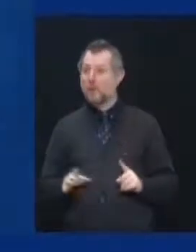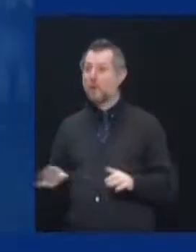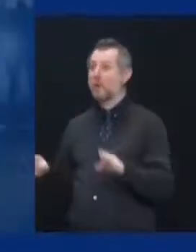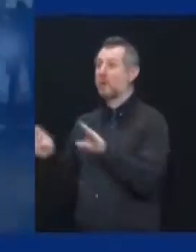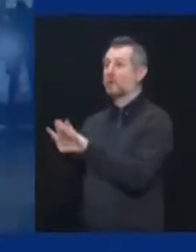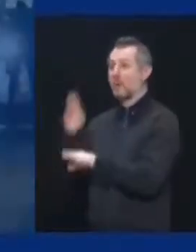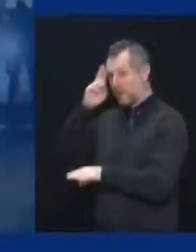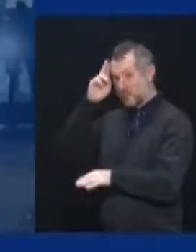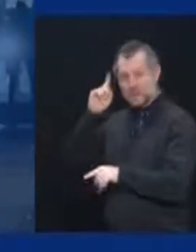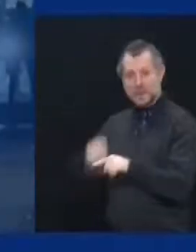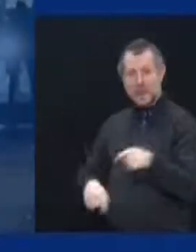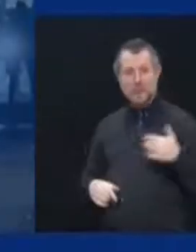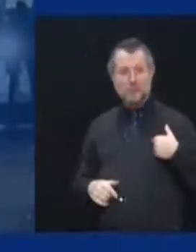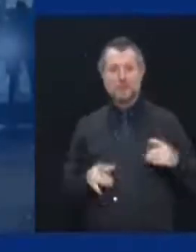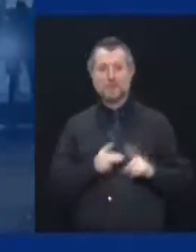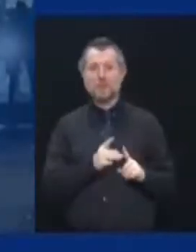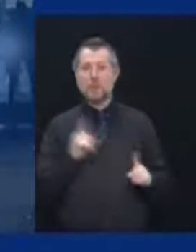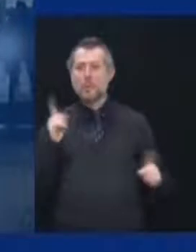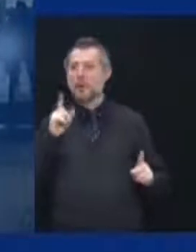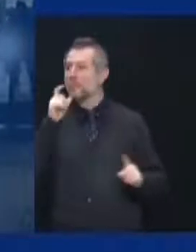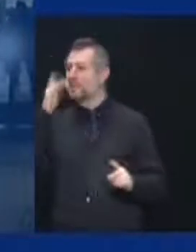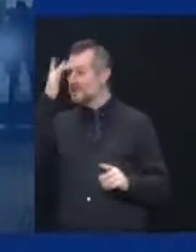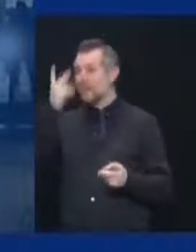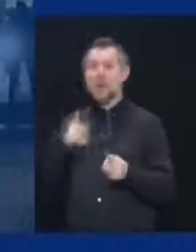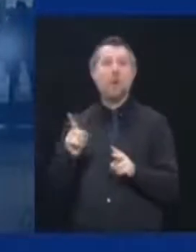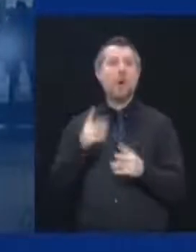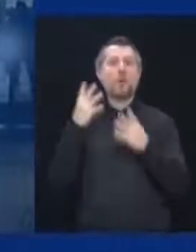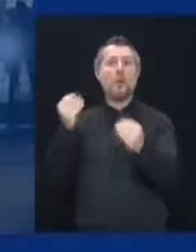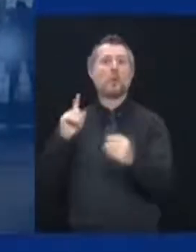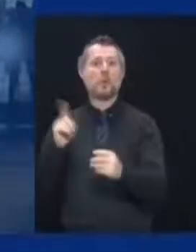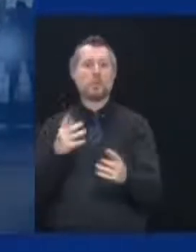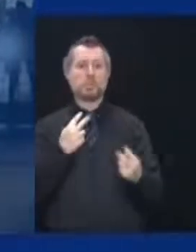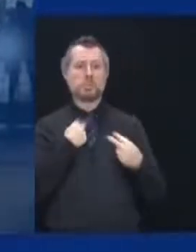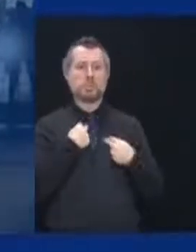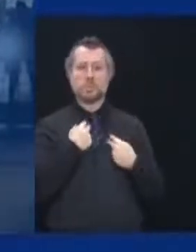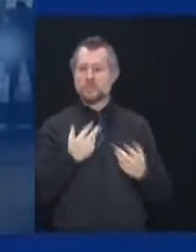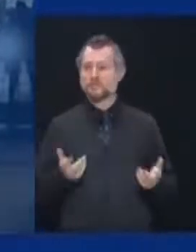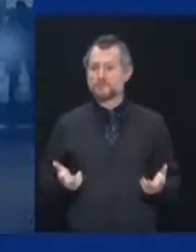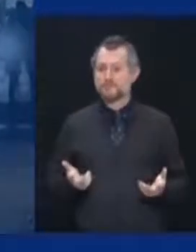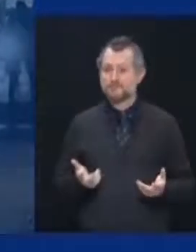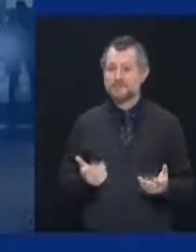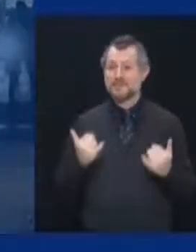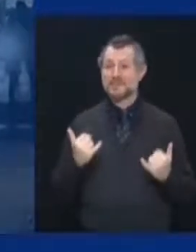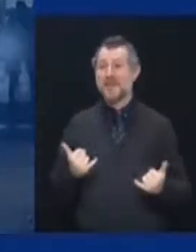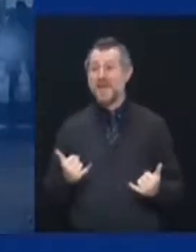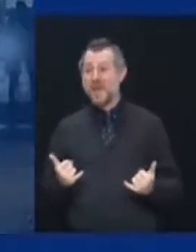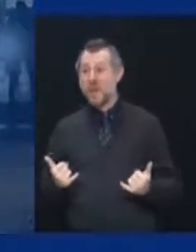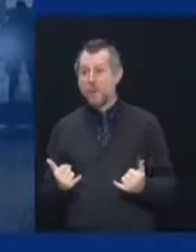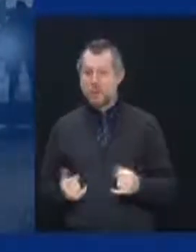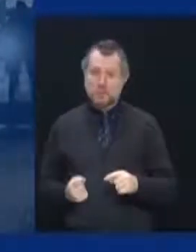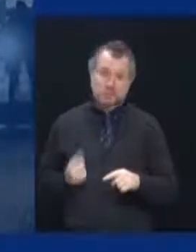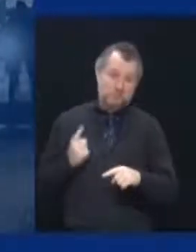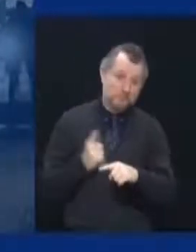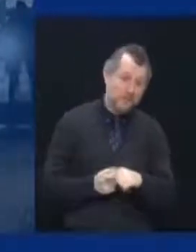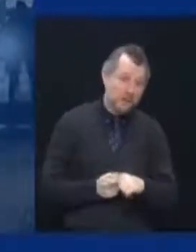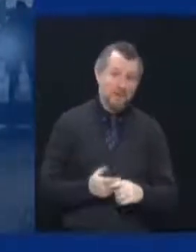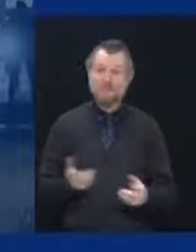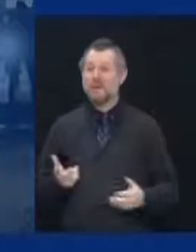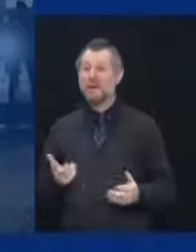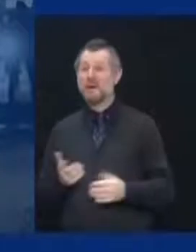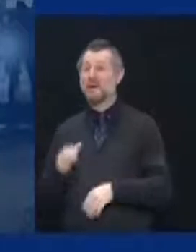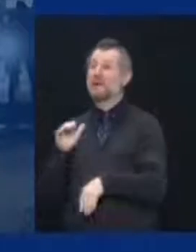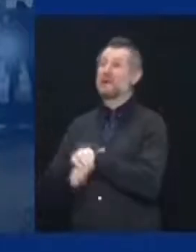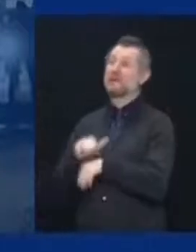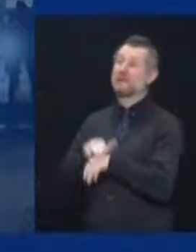to go to, which hurts everyone. Put on top of that this UK variant, which is